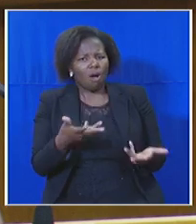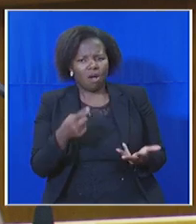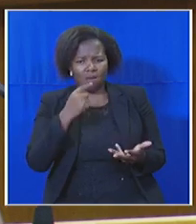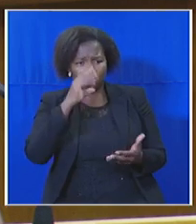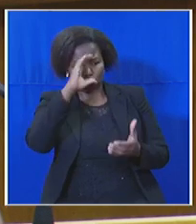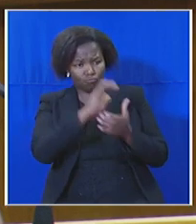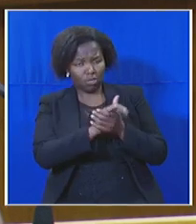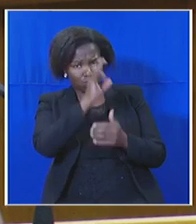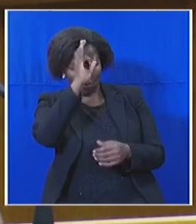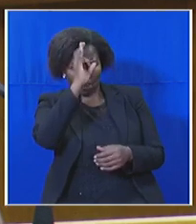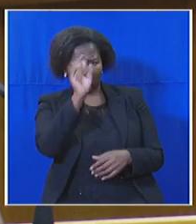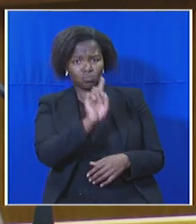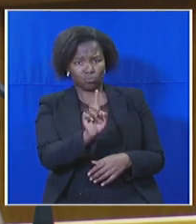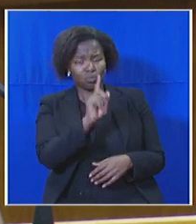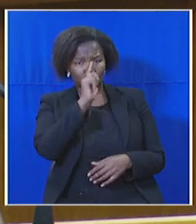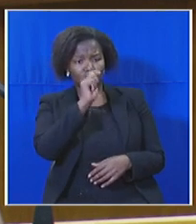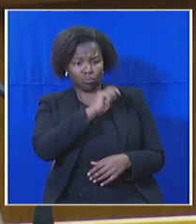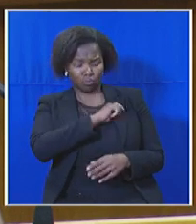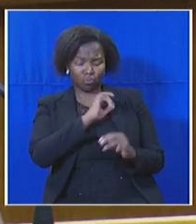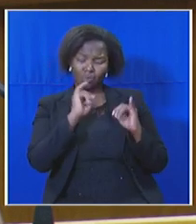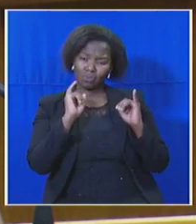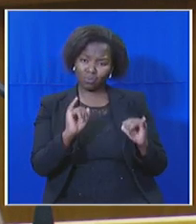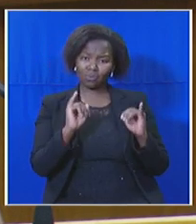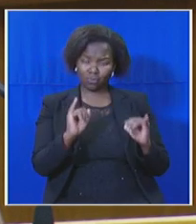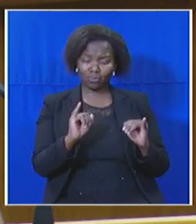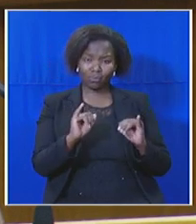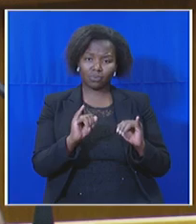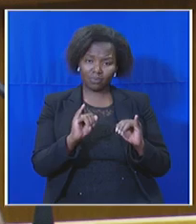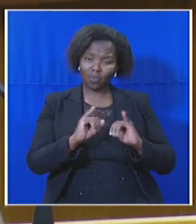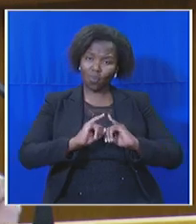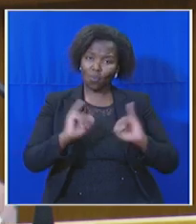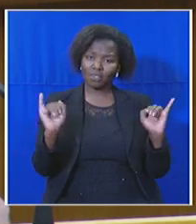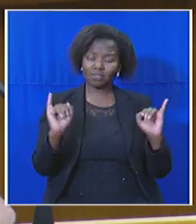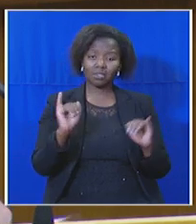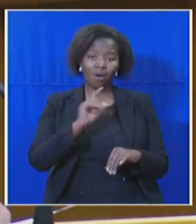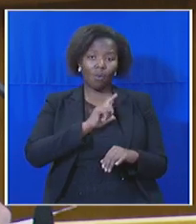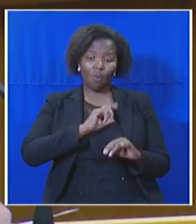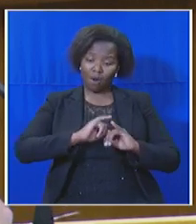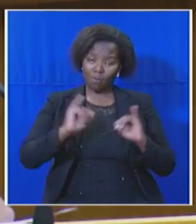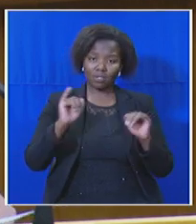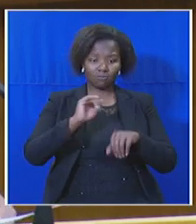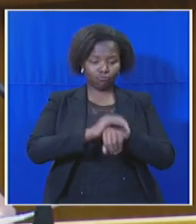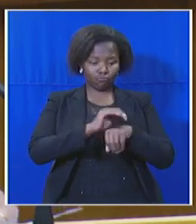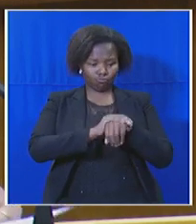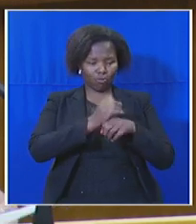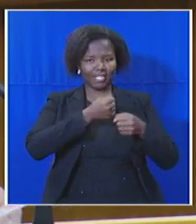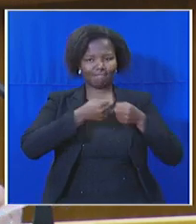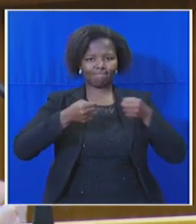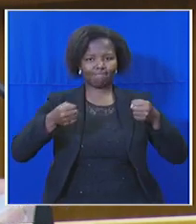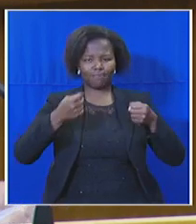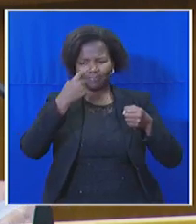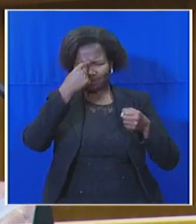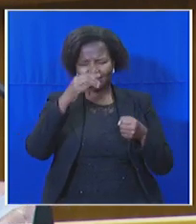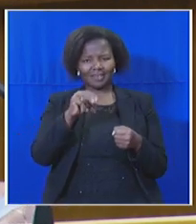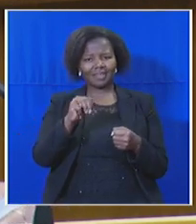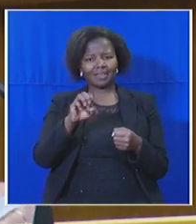our police. It is truly a broken blue line. It's been broken by cadre deployment. Think of Richard Mluli. That